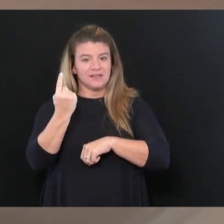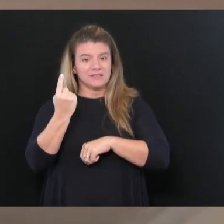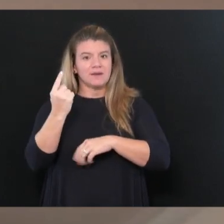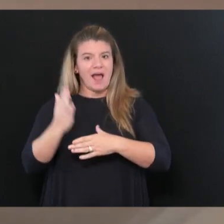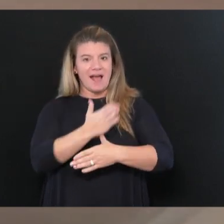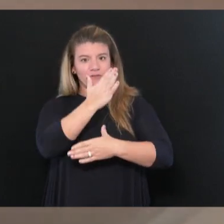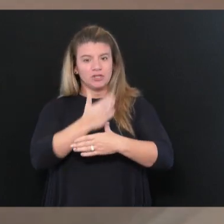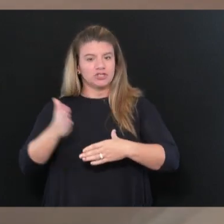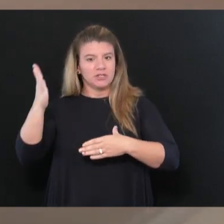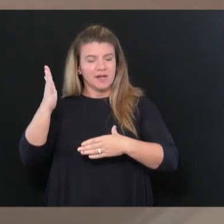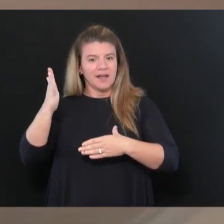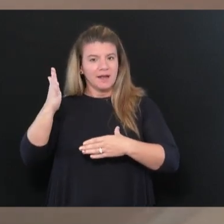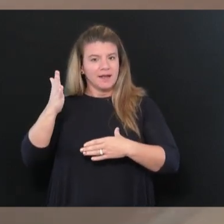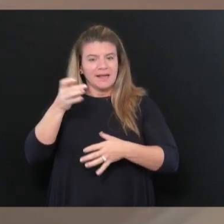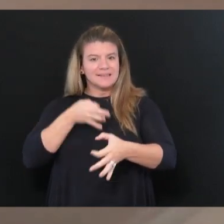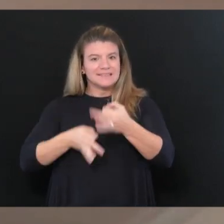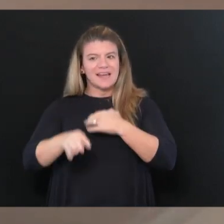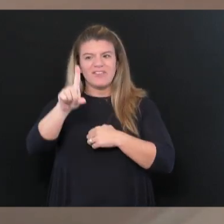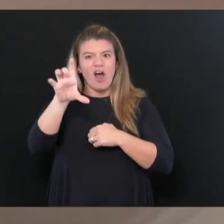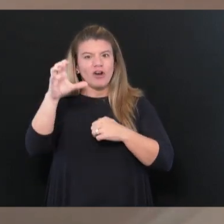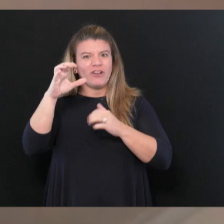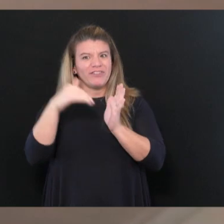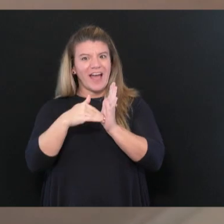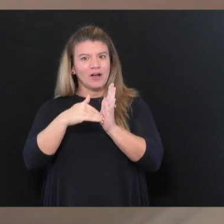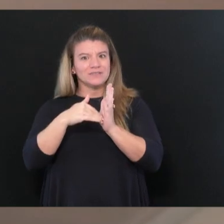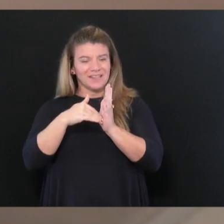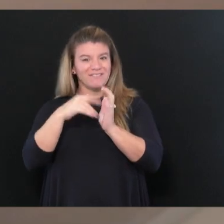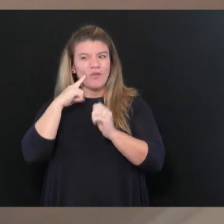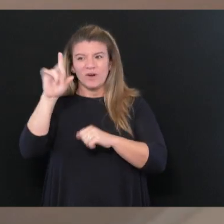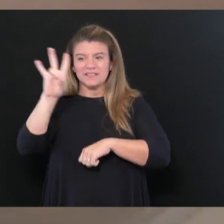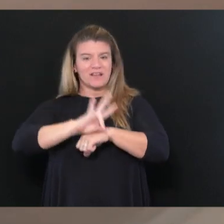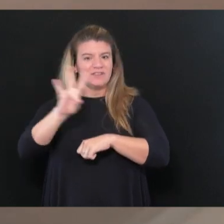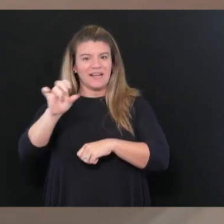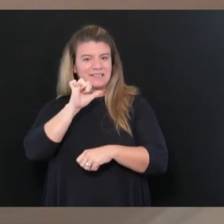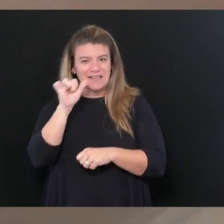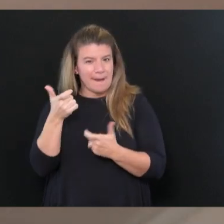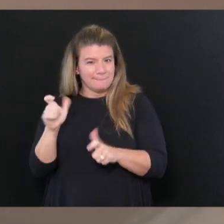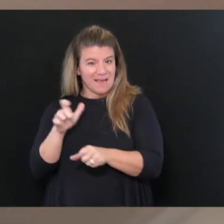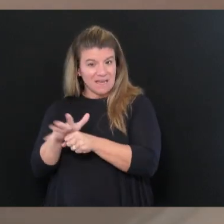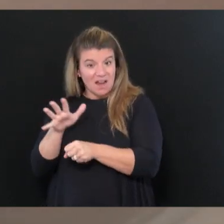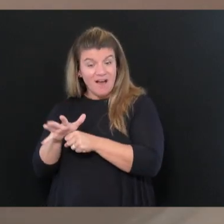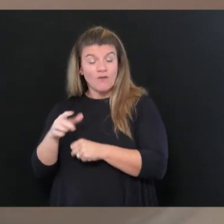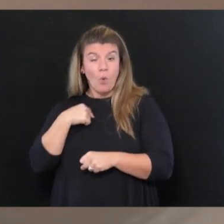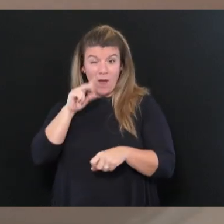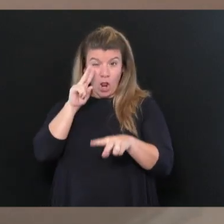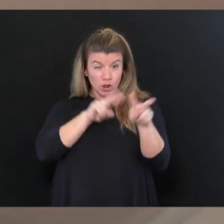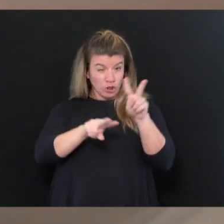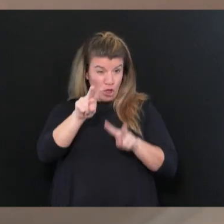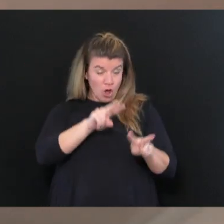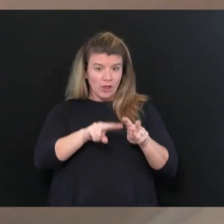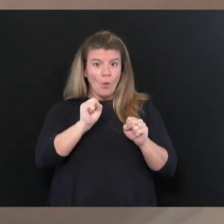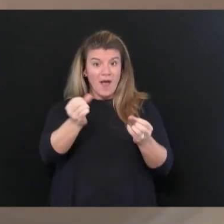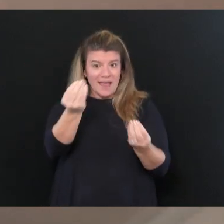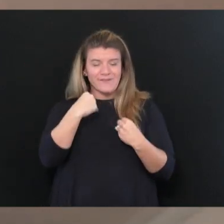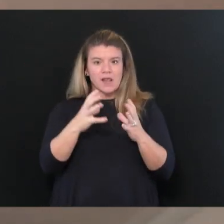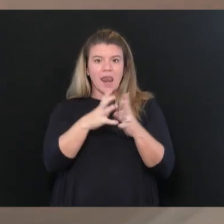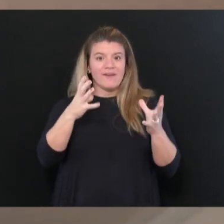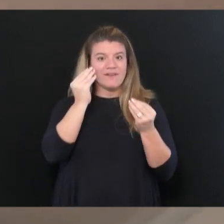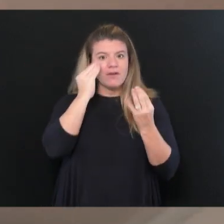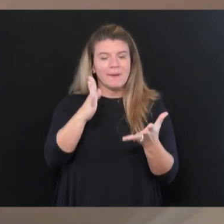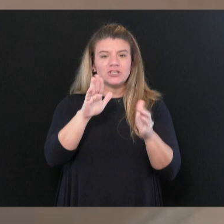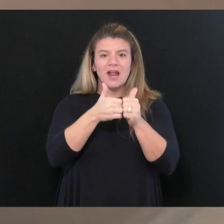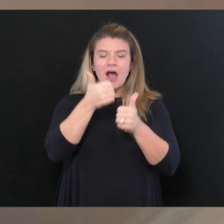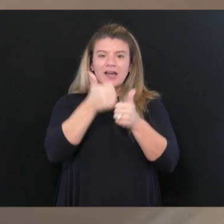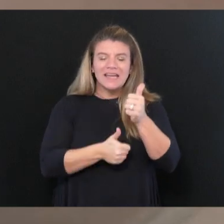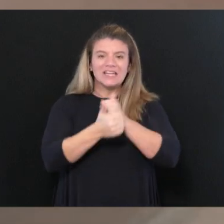population. And while that definitely gave us a perspective on how COVID was spreading and which counties were